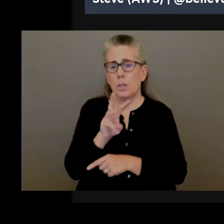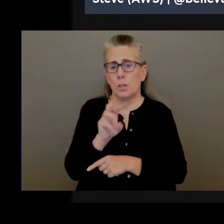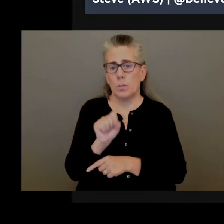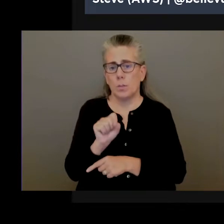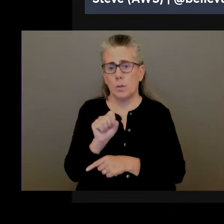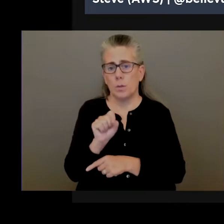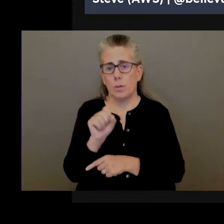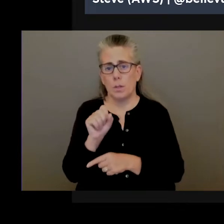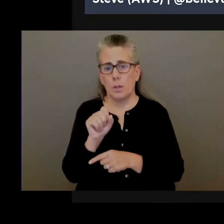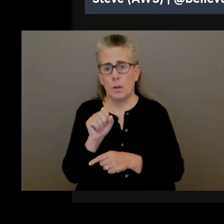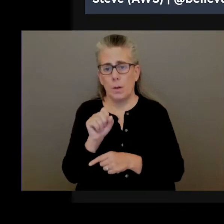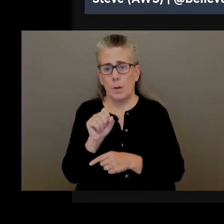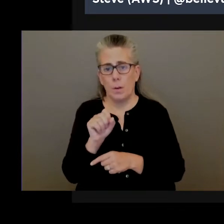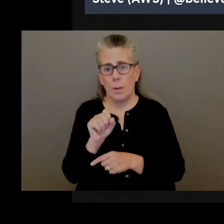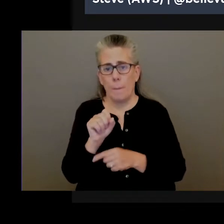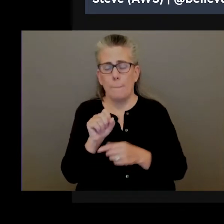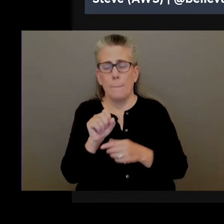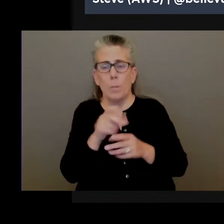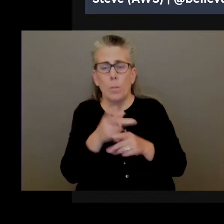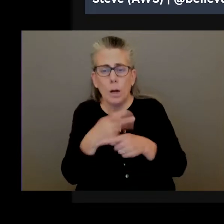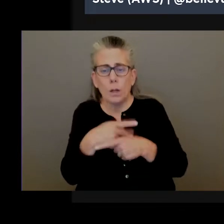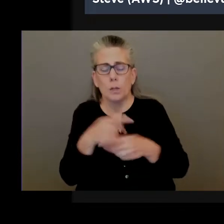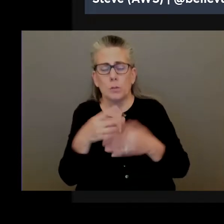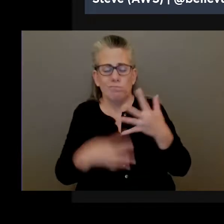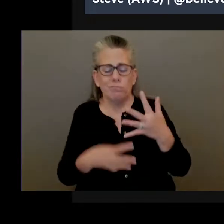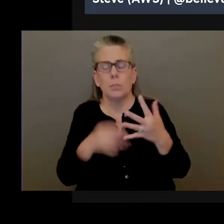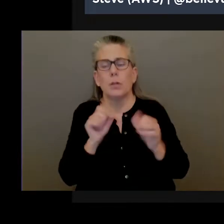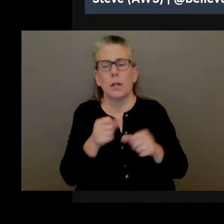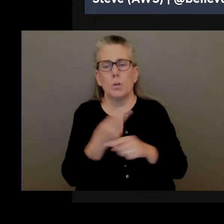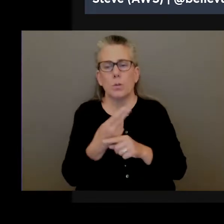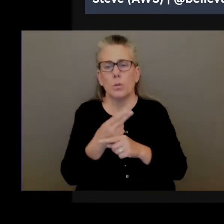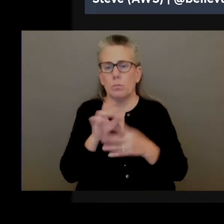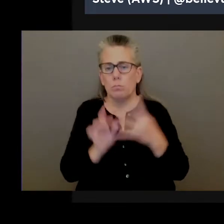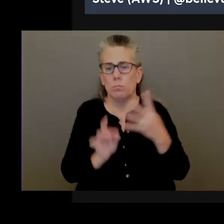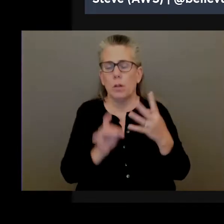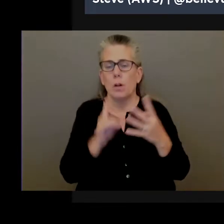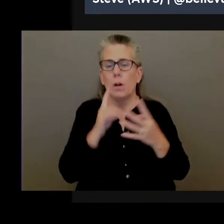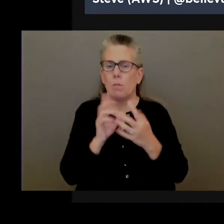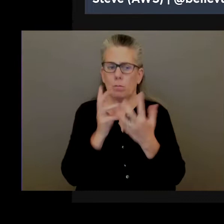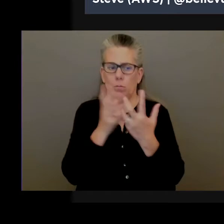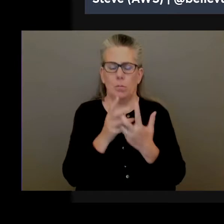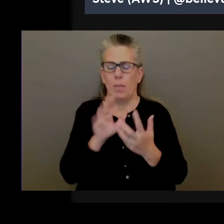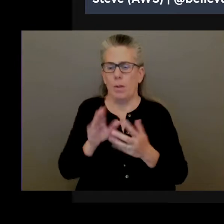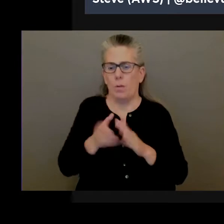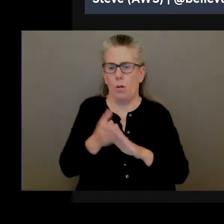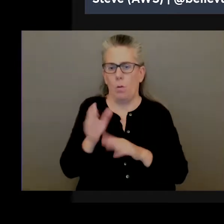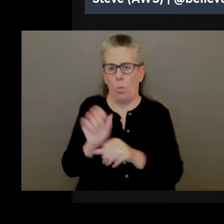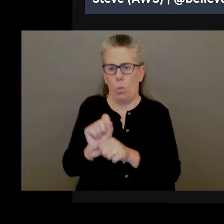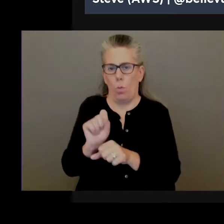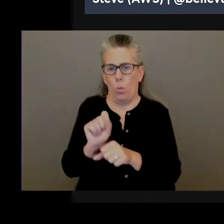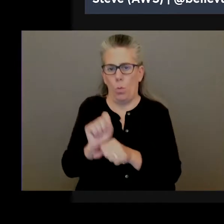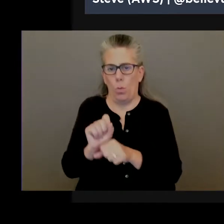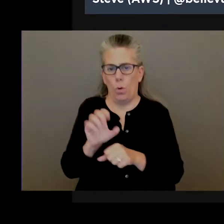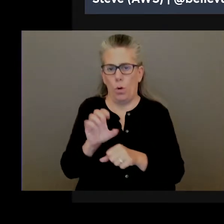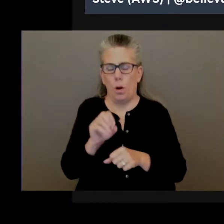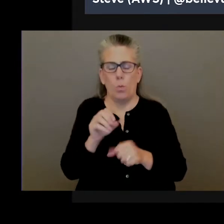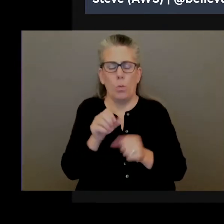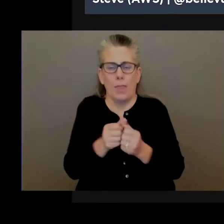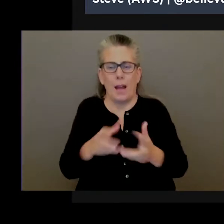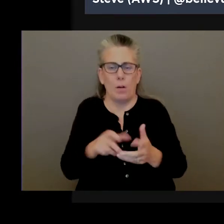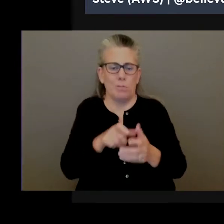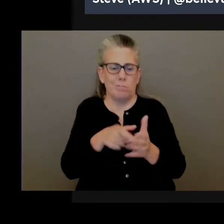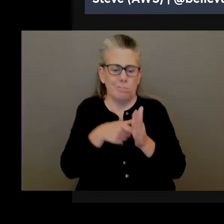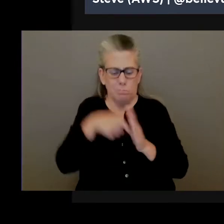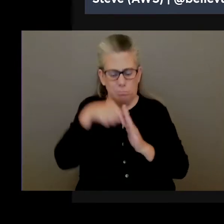that can help our customers quickly add intelligence to their applications without needing any machine learning expertise, which is pretty